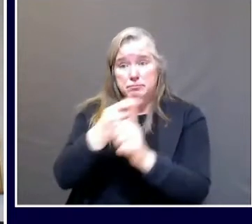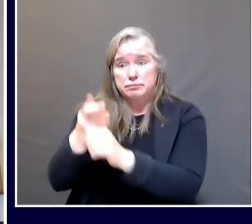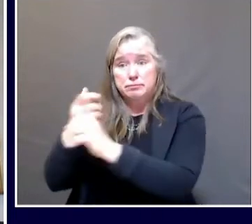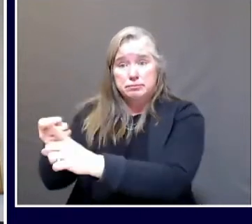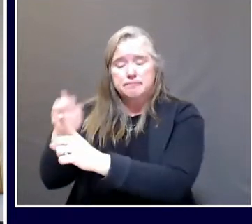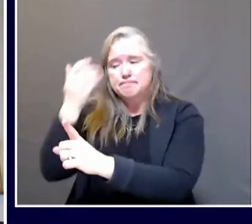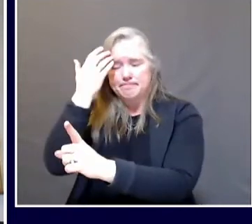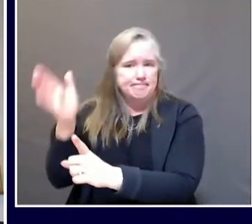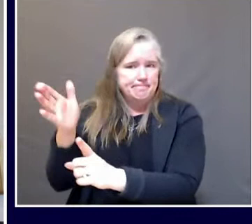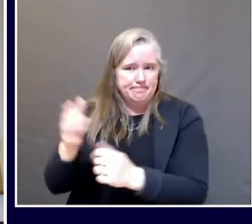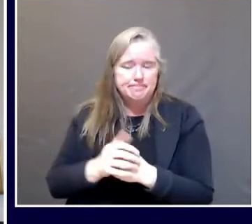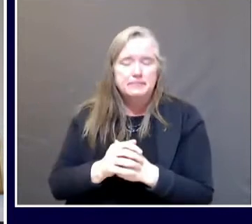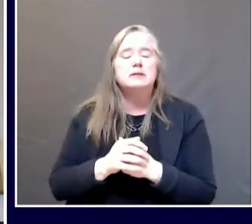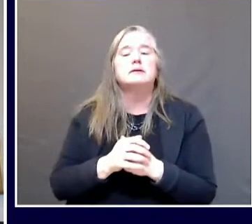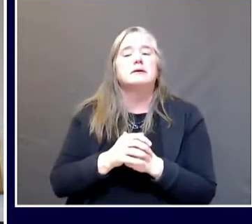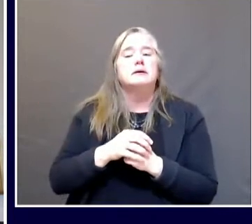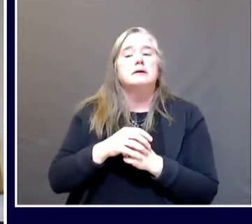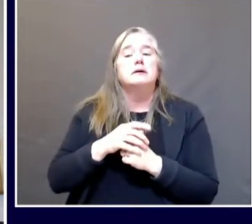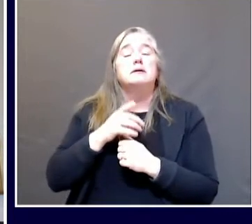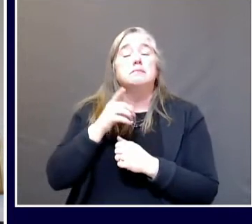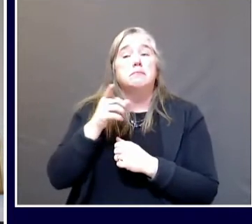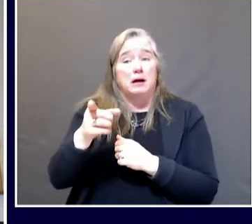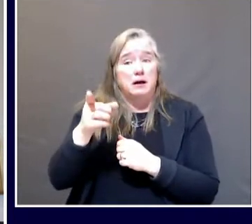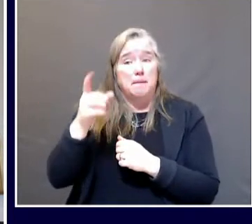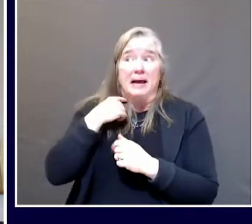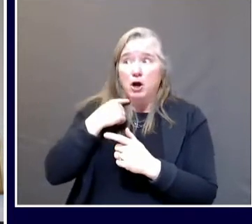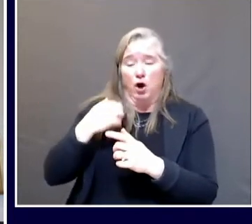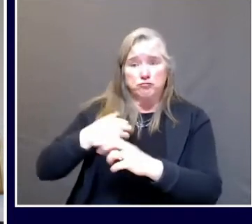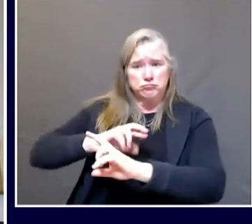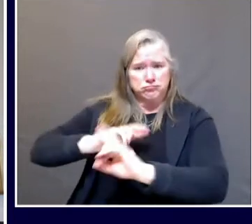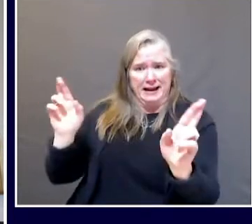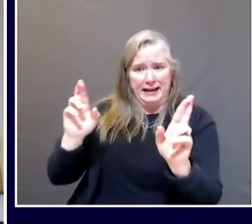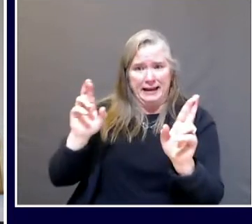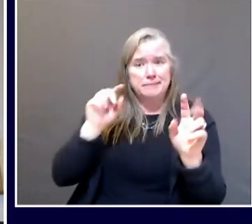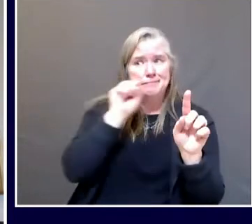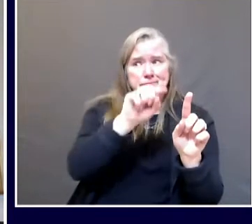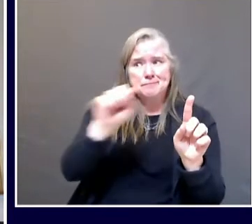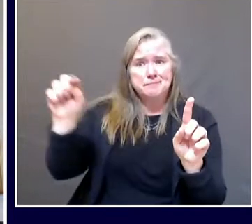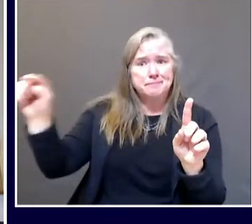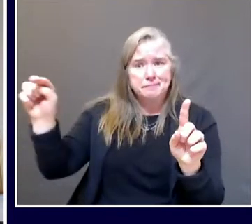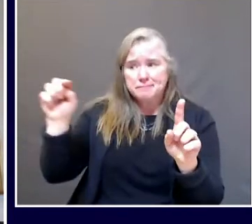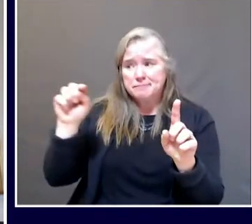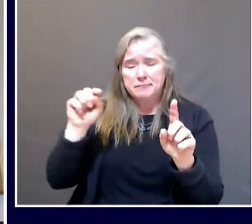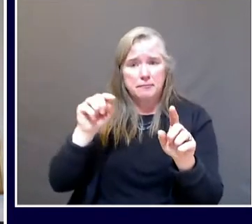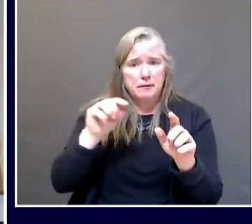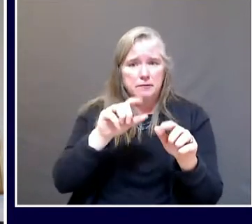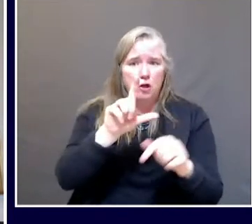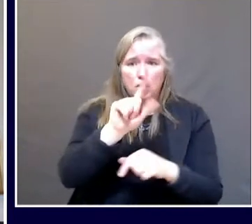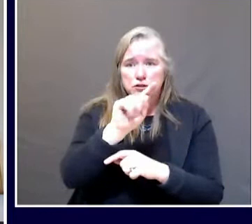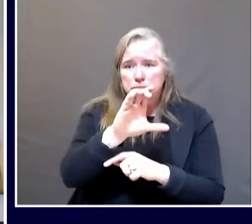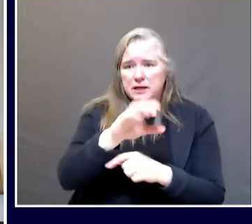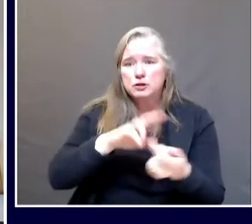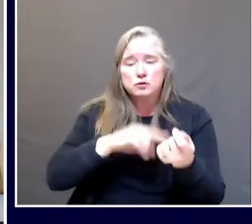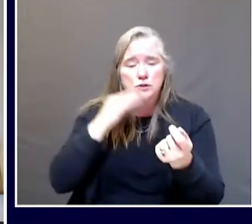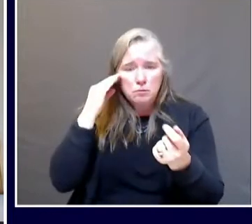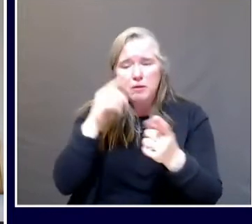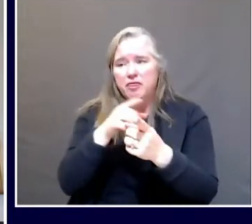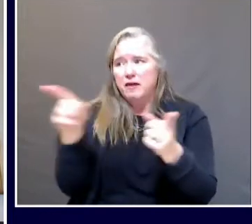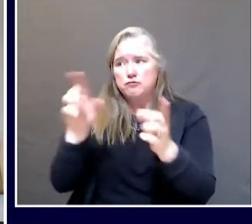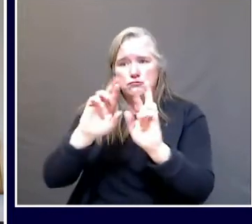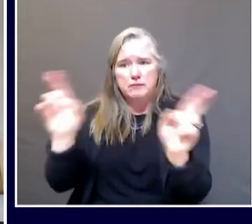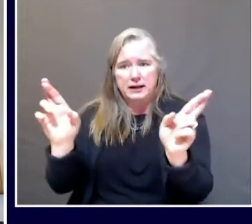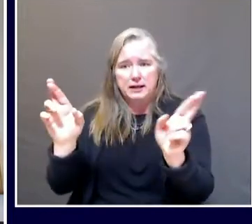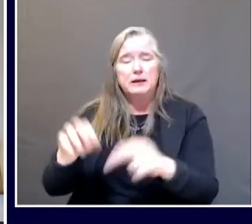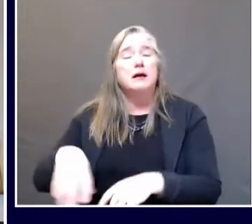of. All I know is that there were facilities waiting to be vaccinated, a pharmacy that was willing and able to vaccinate them, and doses that